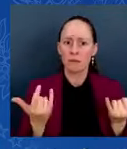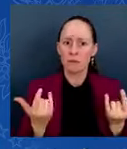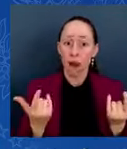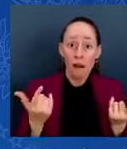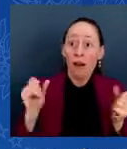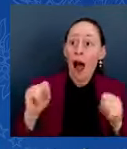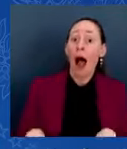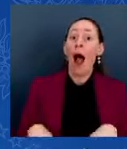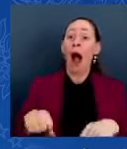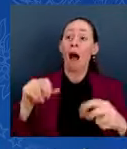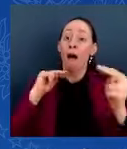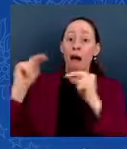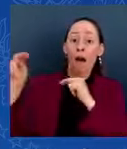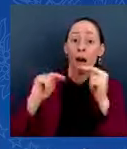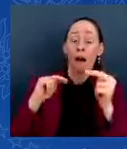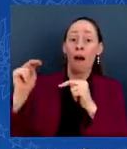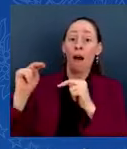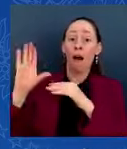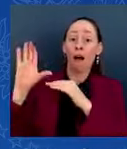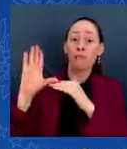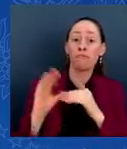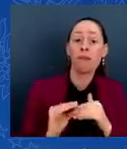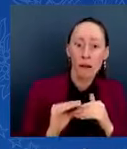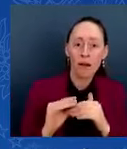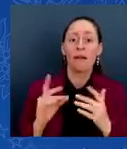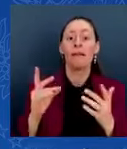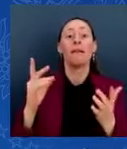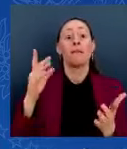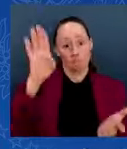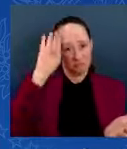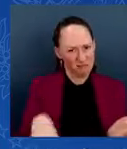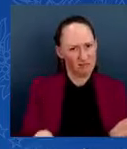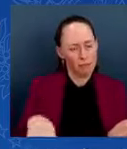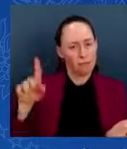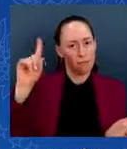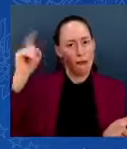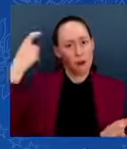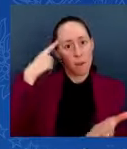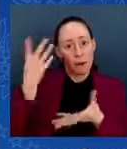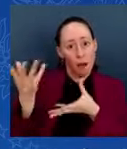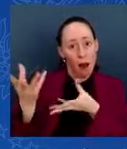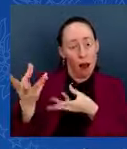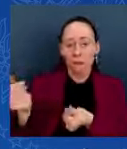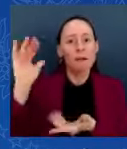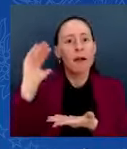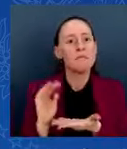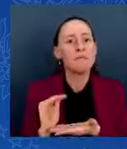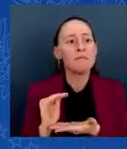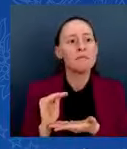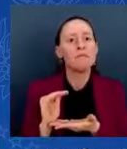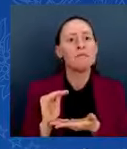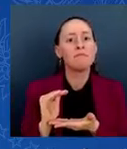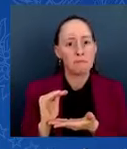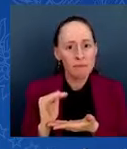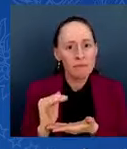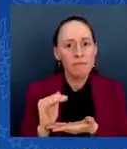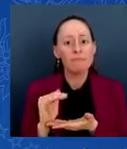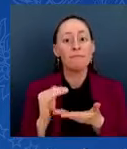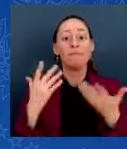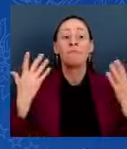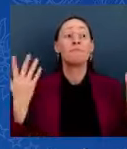less than for prescription drugs. And think about what that means in terms of helping taxpayers save